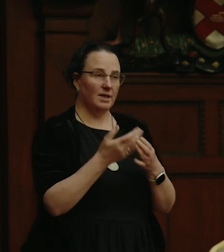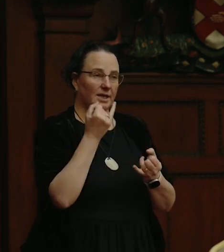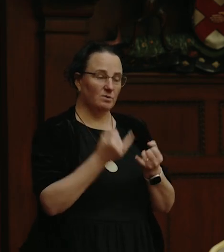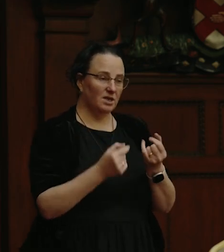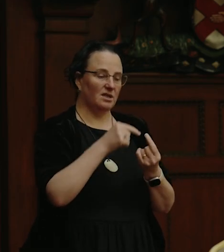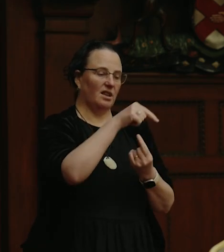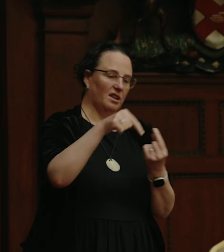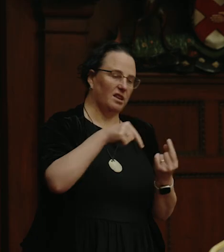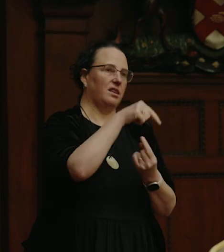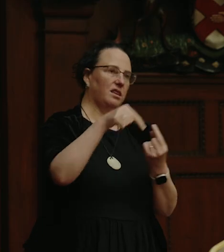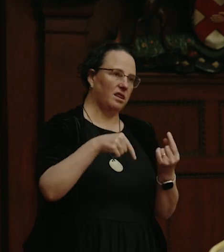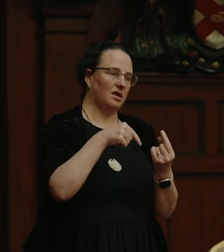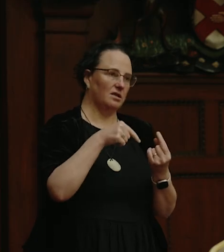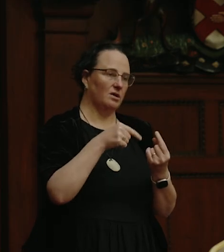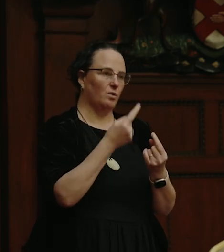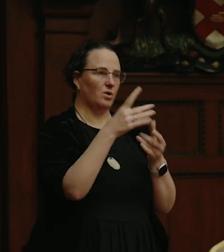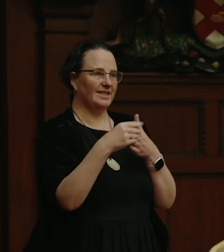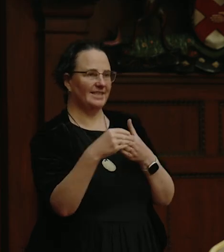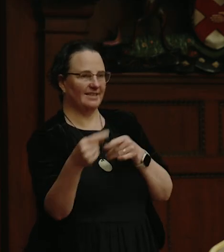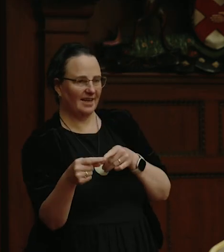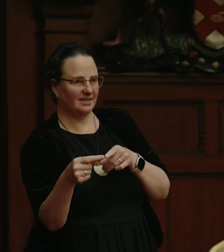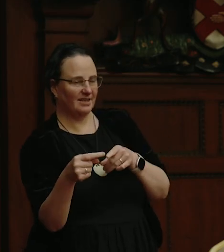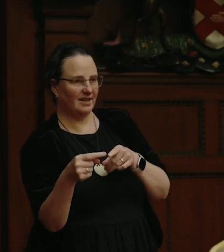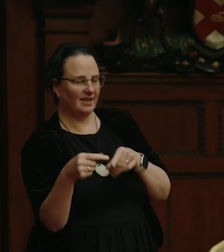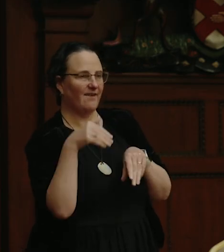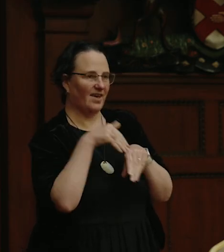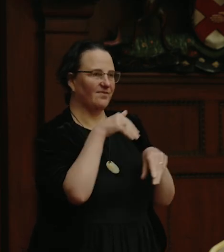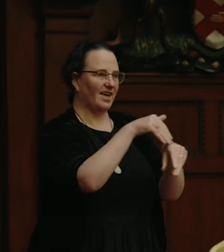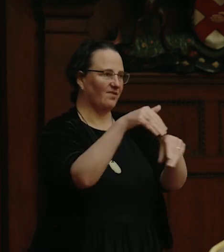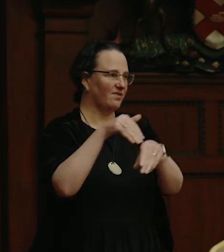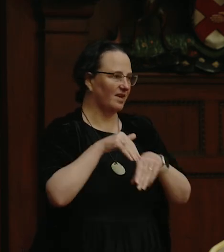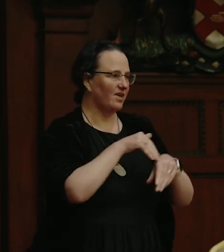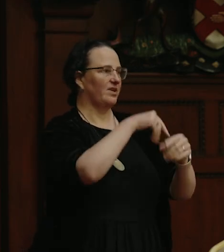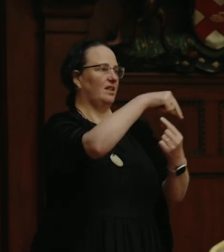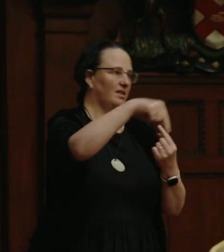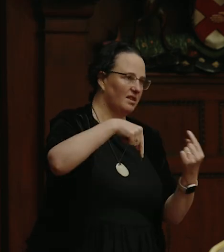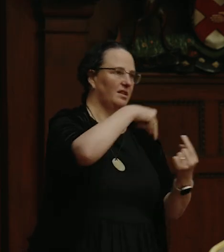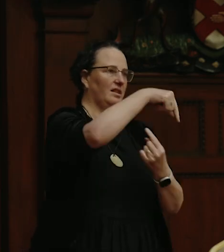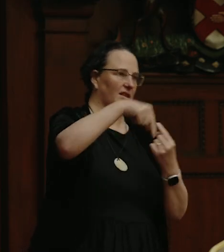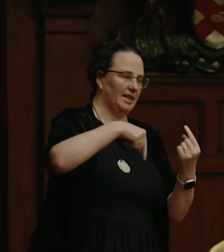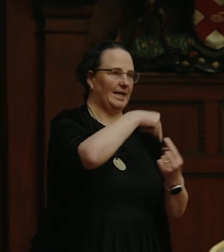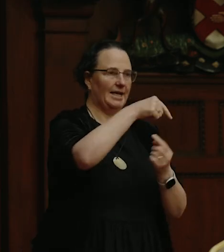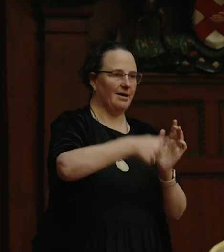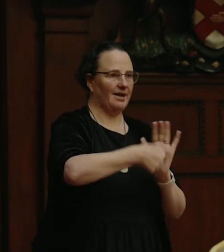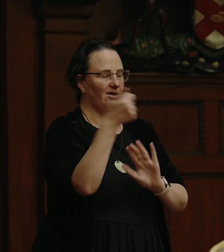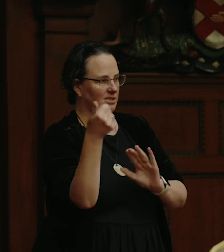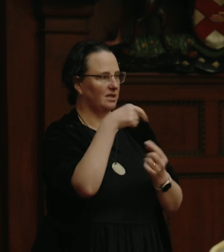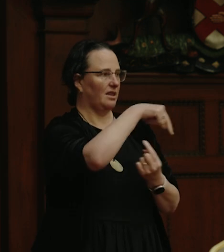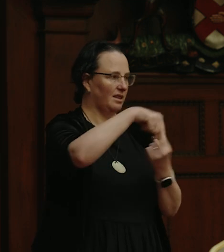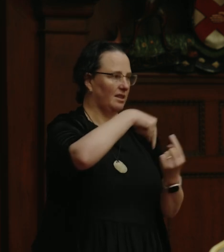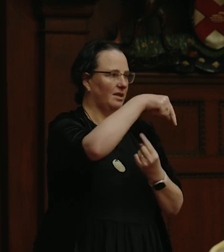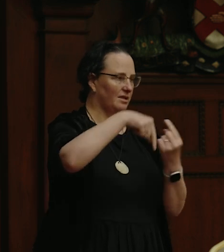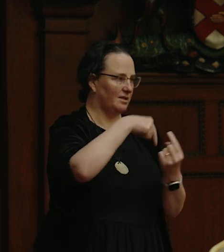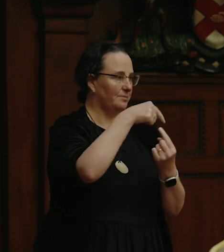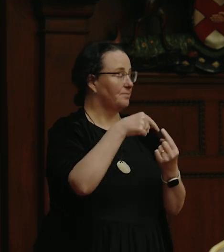think just a spiral. One thing's just leading into another, and bang, bang, bang, bang, bang, and you're in this cycle of symptoms. So we